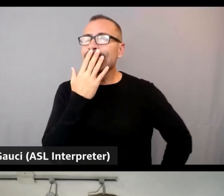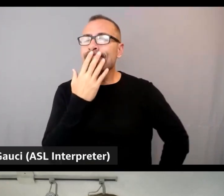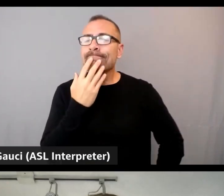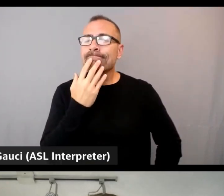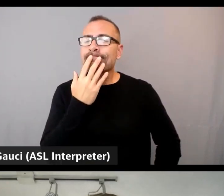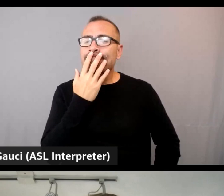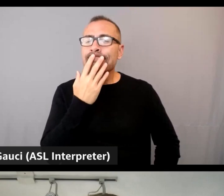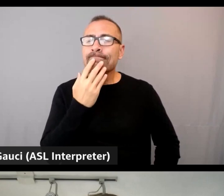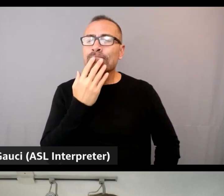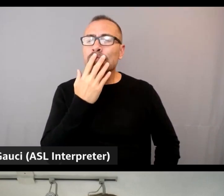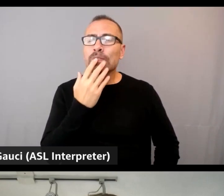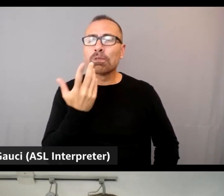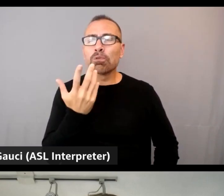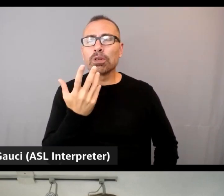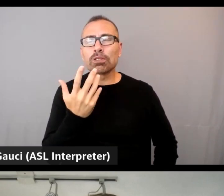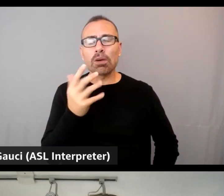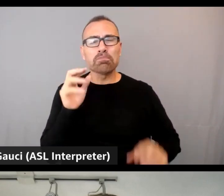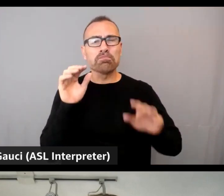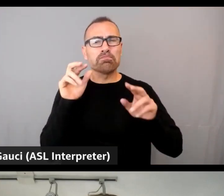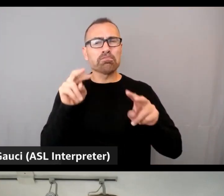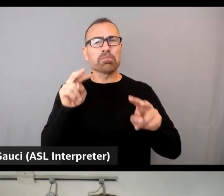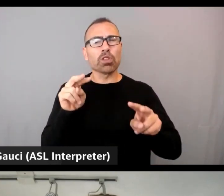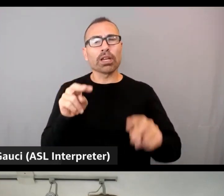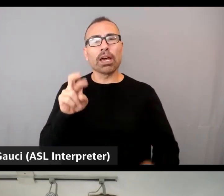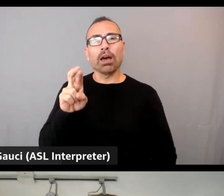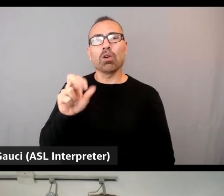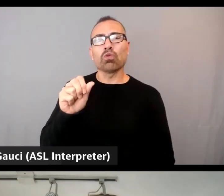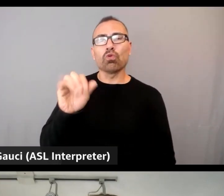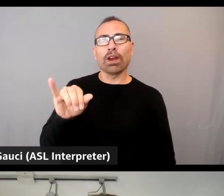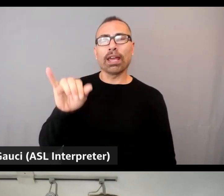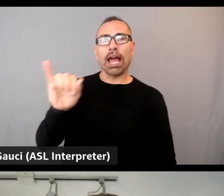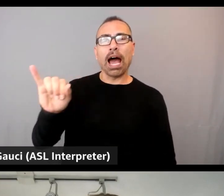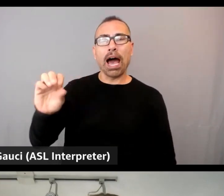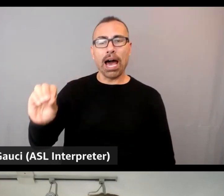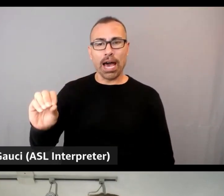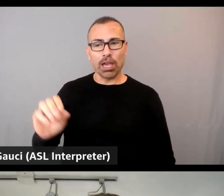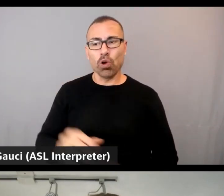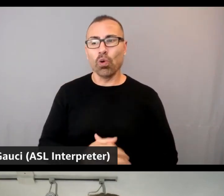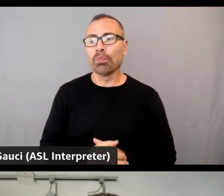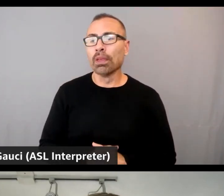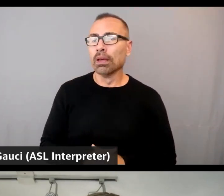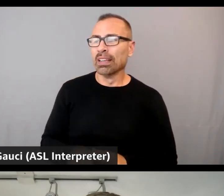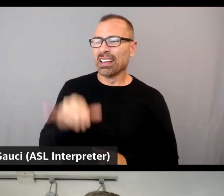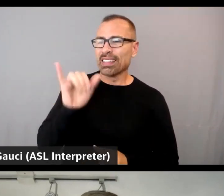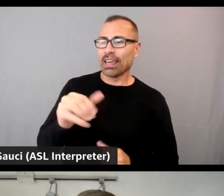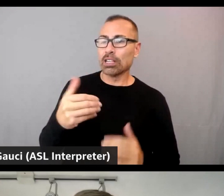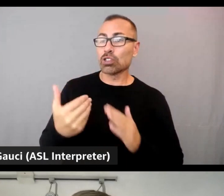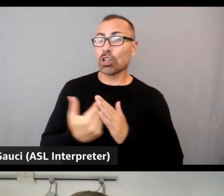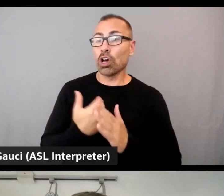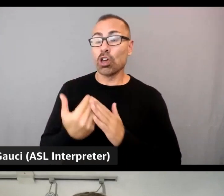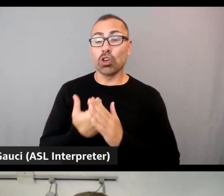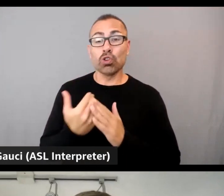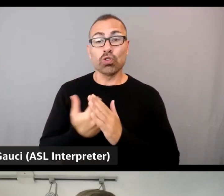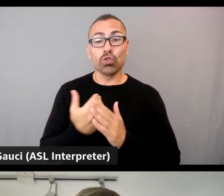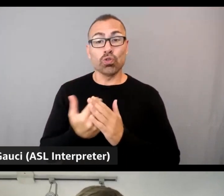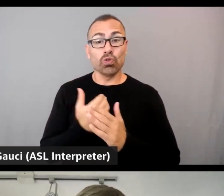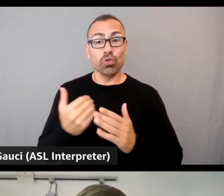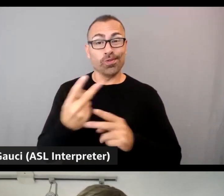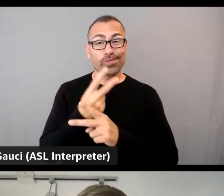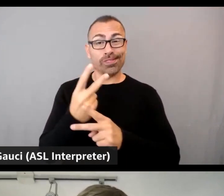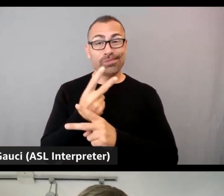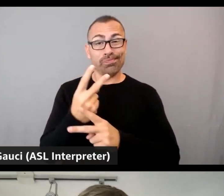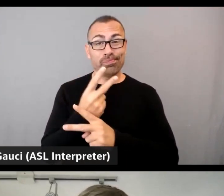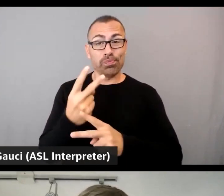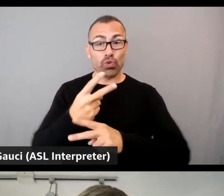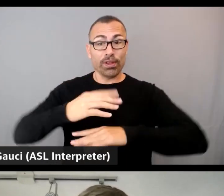Ray.io, which is a new, computing framework. It was developed originally in Rise Lab